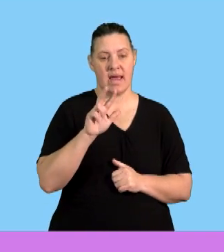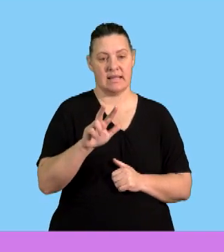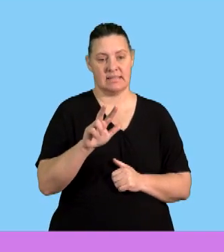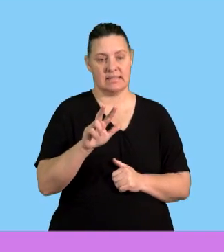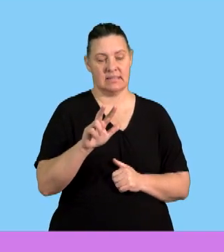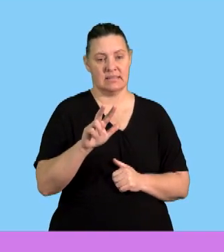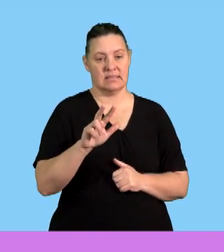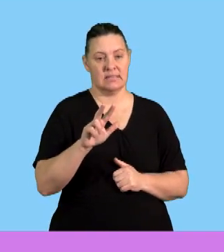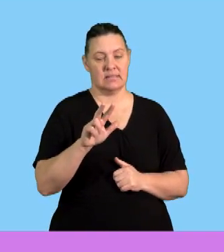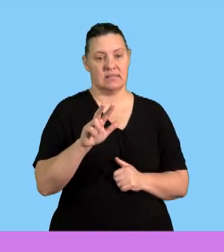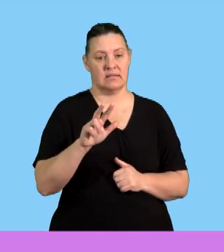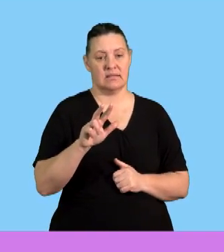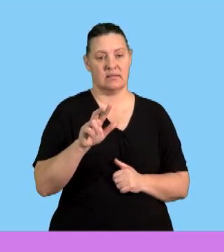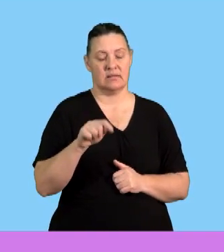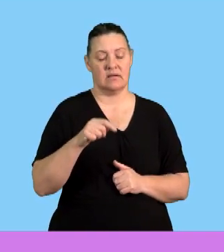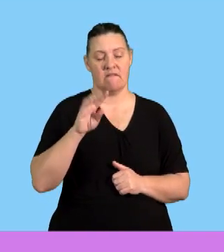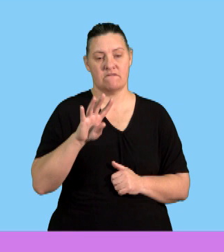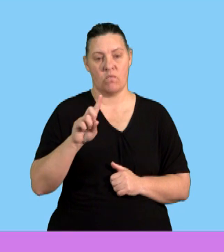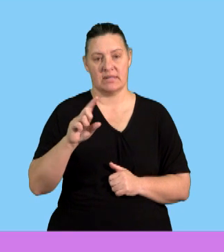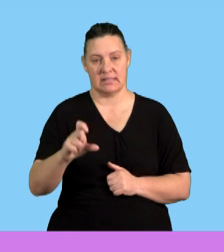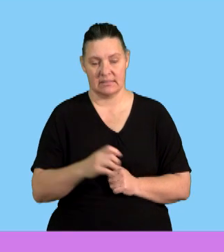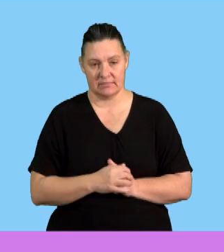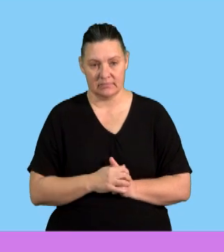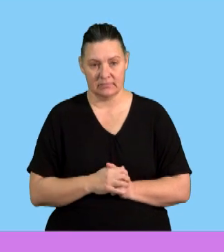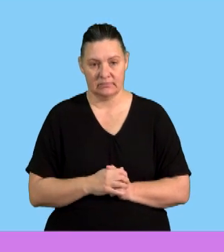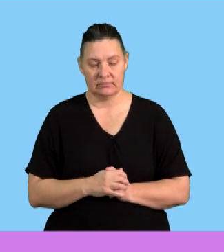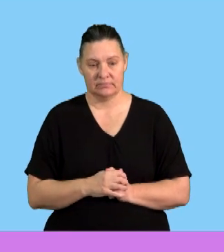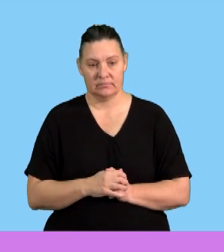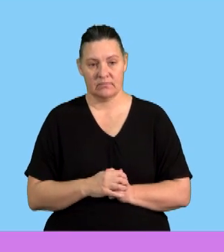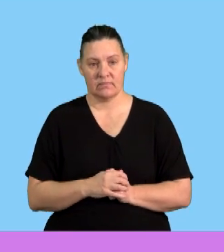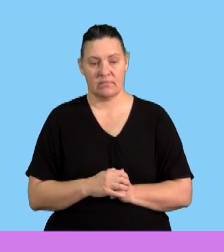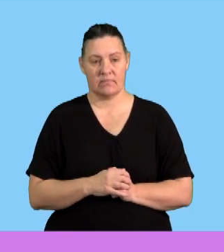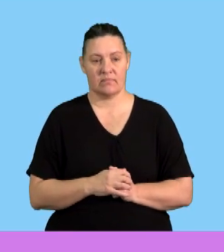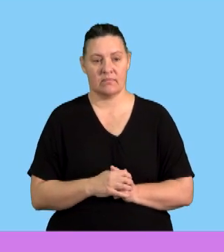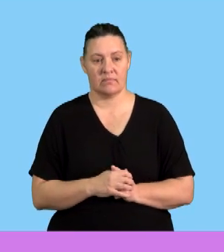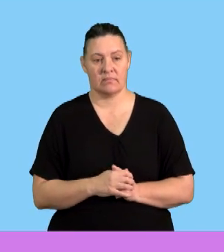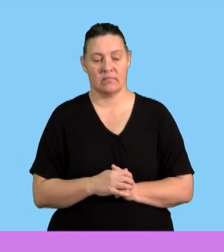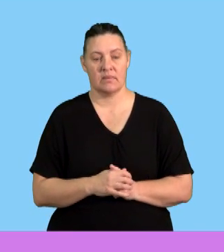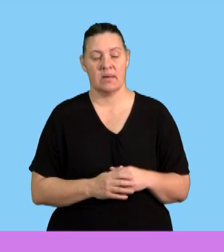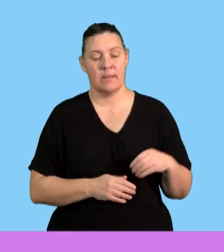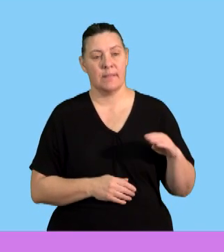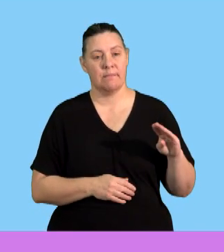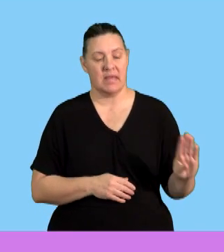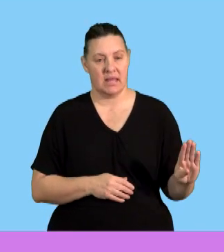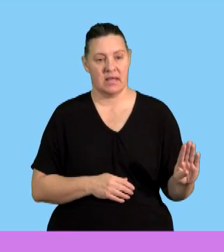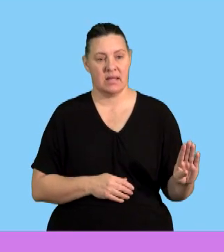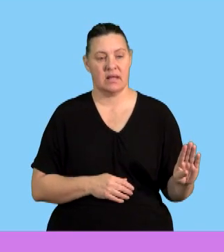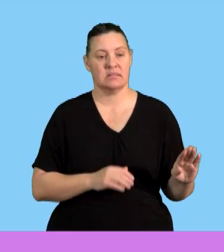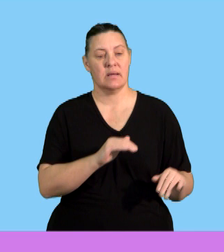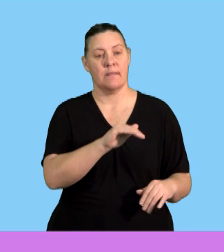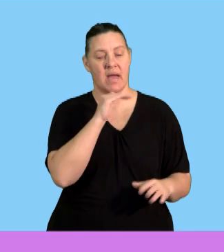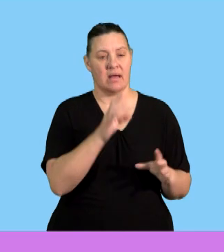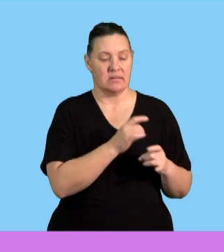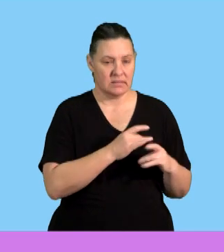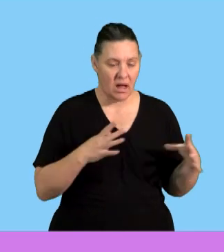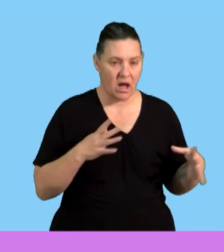418 Rand and 41 cents. Now B is the amount in the bank